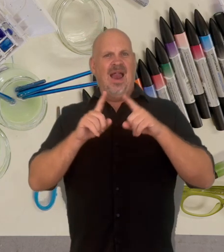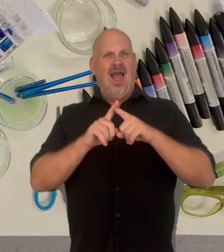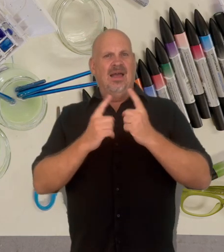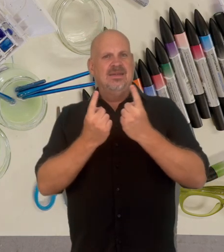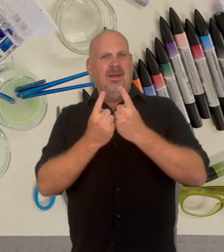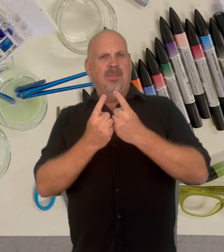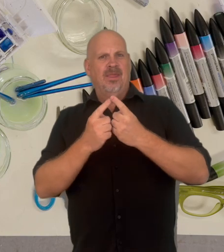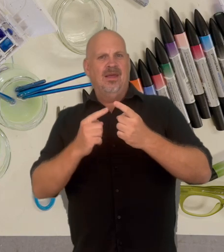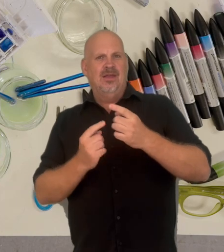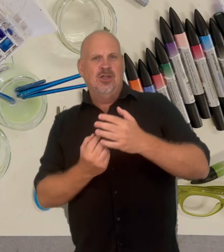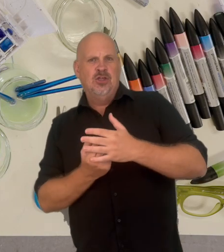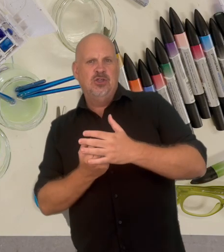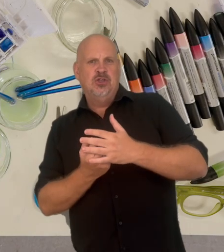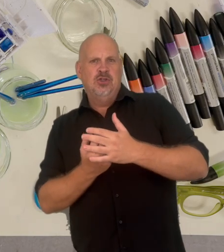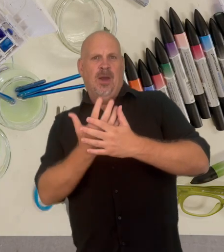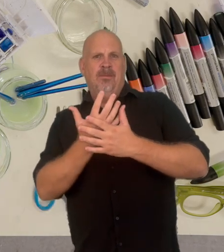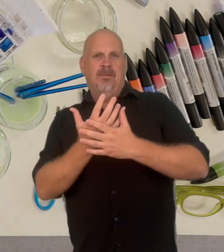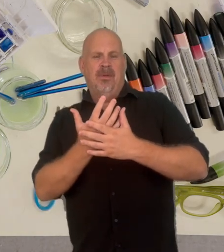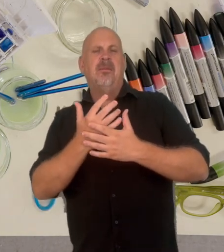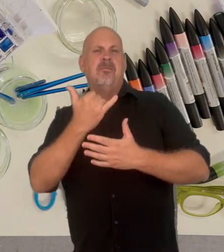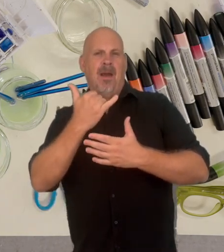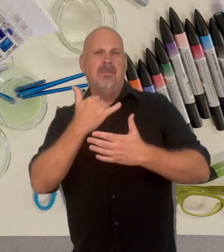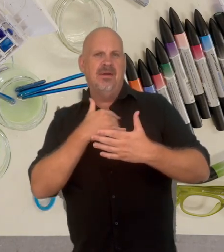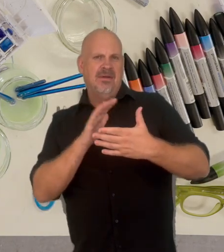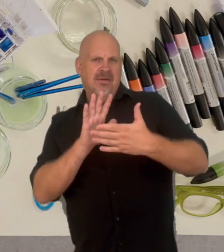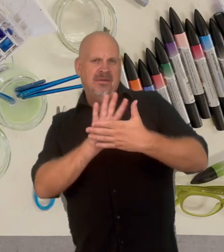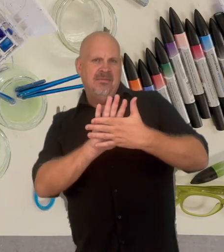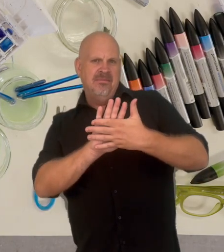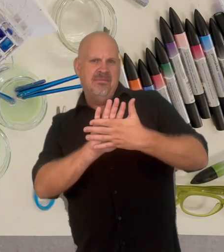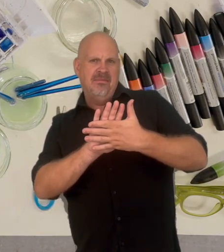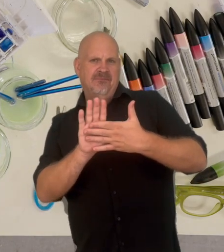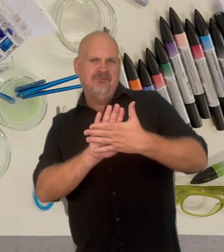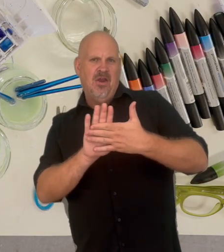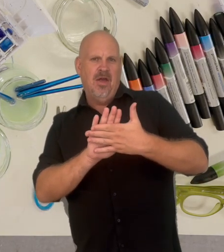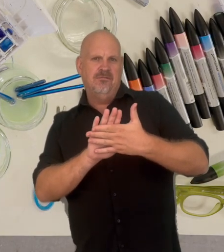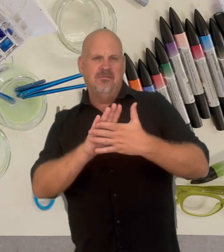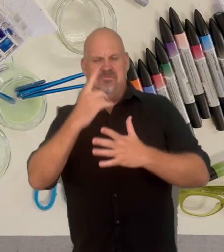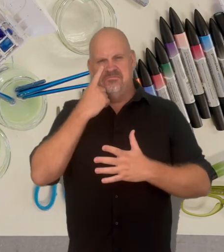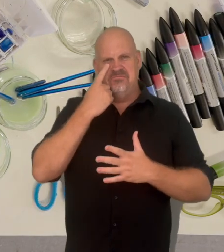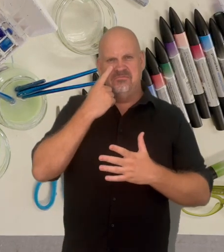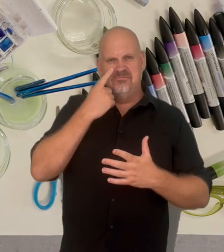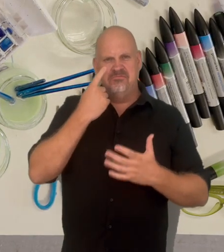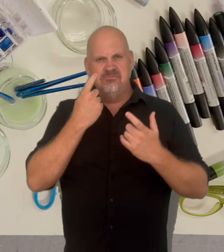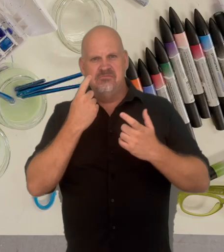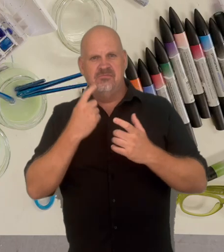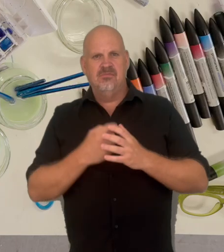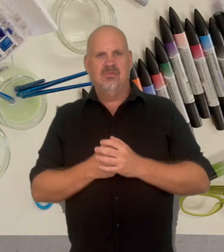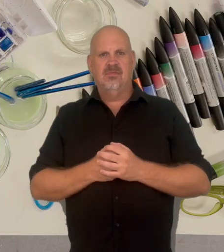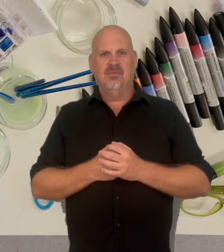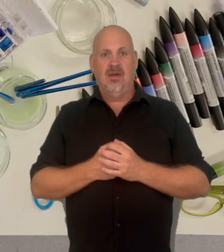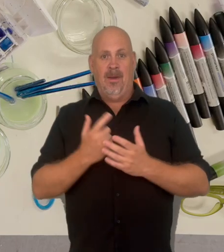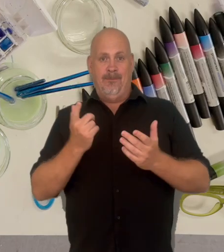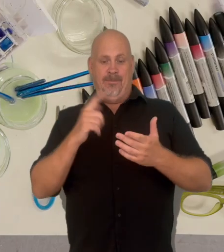area. So we might actually fill this off, but we'll see. We'll have a look and see what we think. we're back to the shape of the